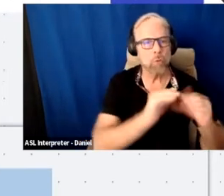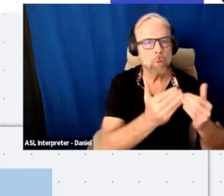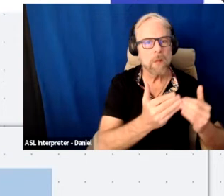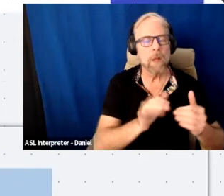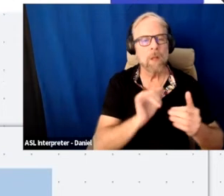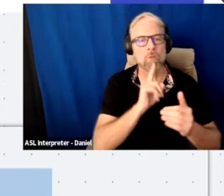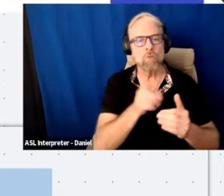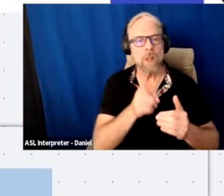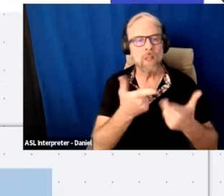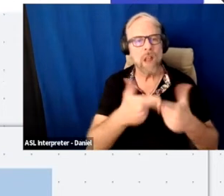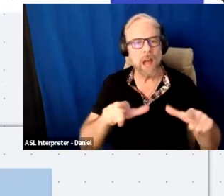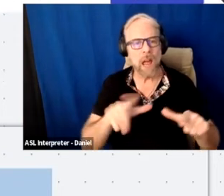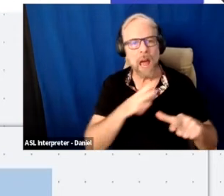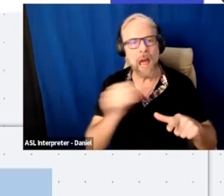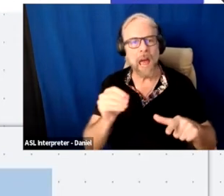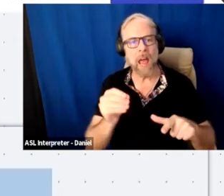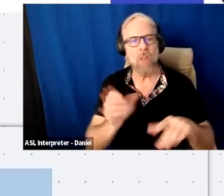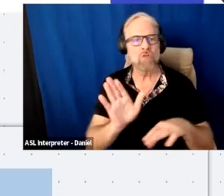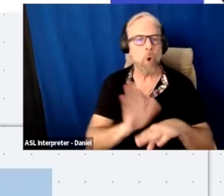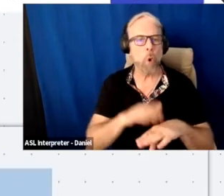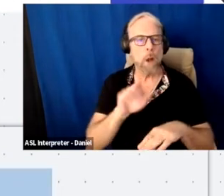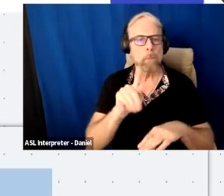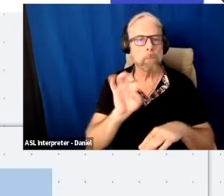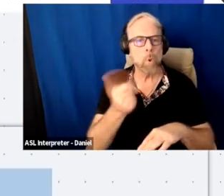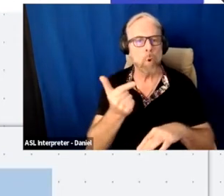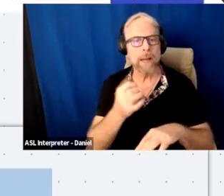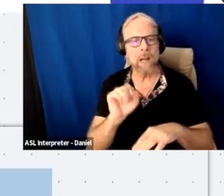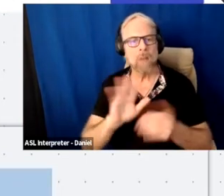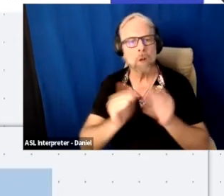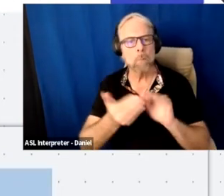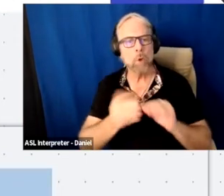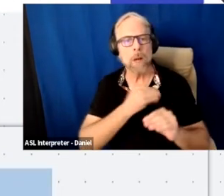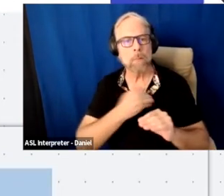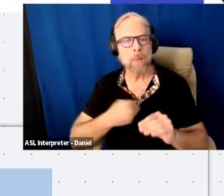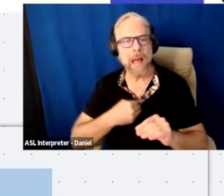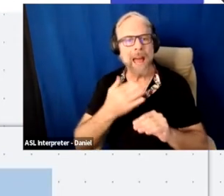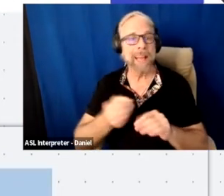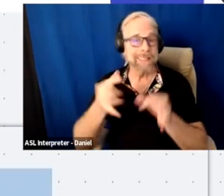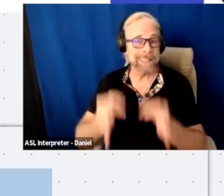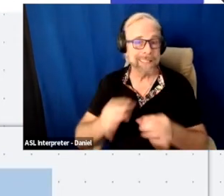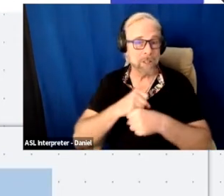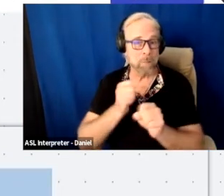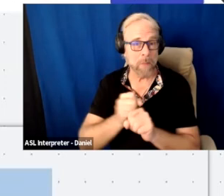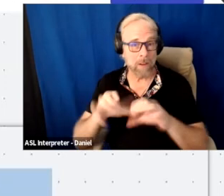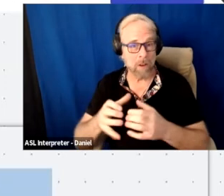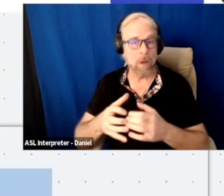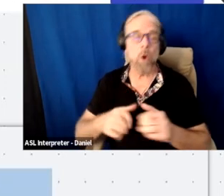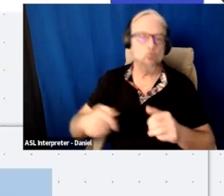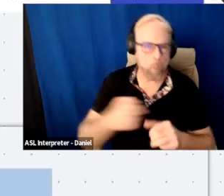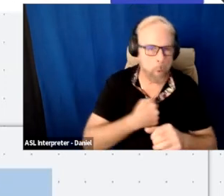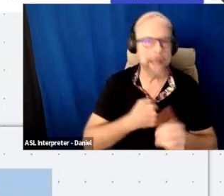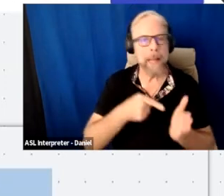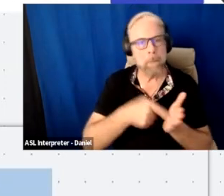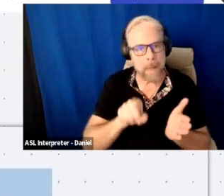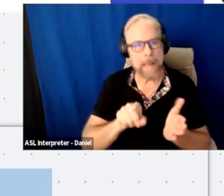the language and the onboarding of community members into decision-making groups, right? Like, so for those of us that get paid to attend meetings